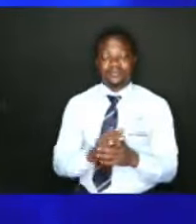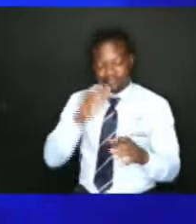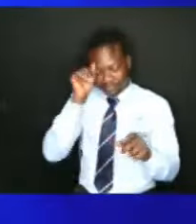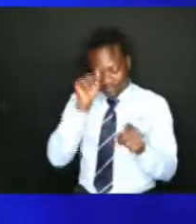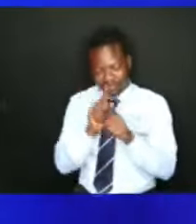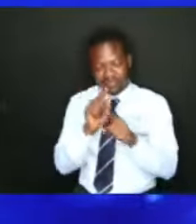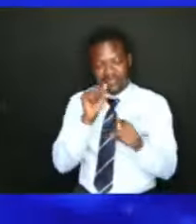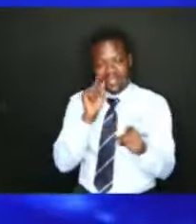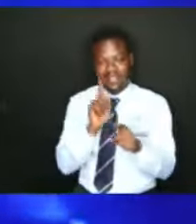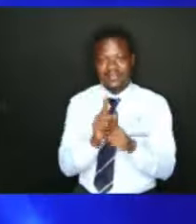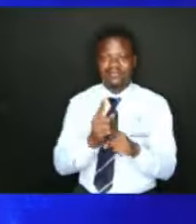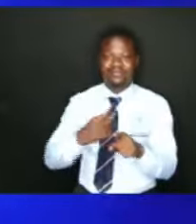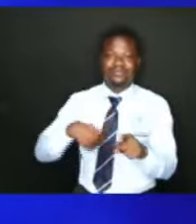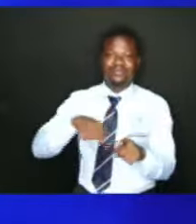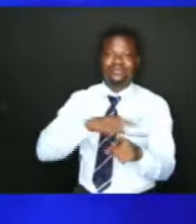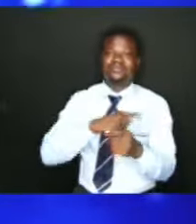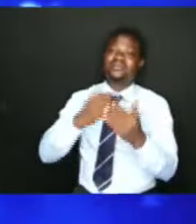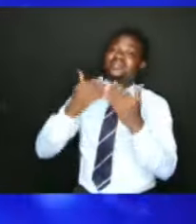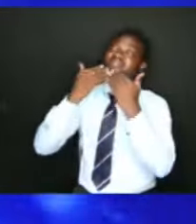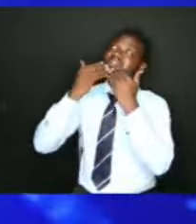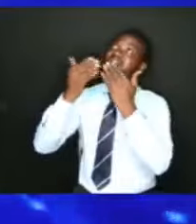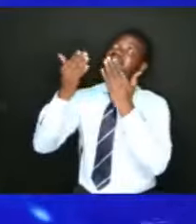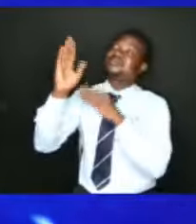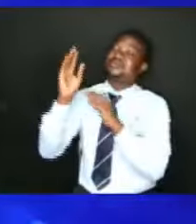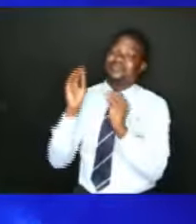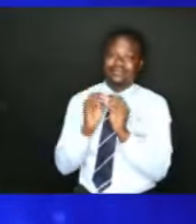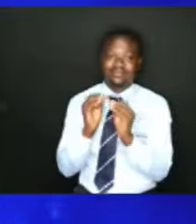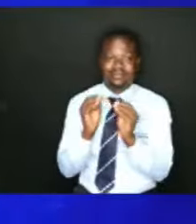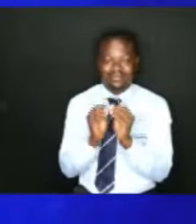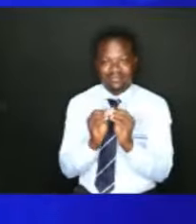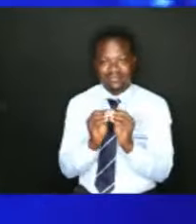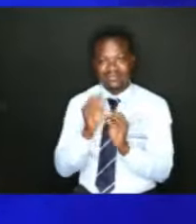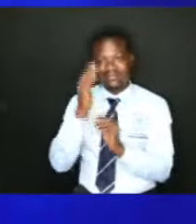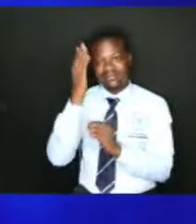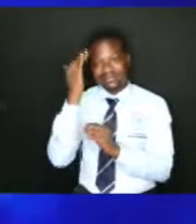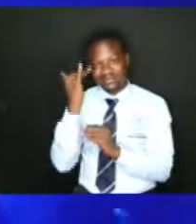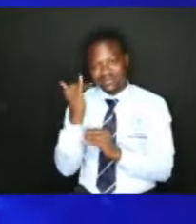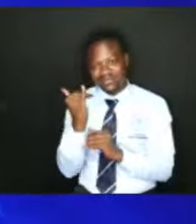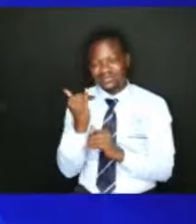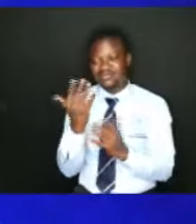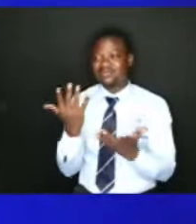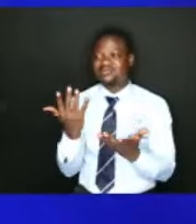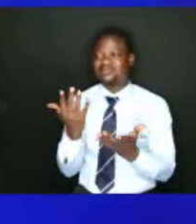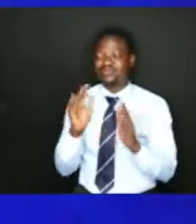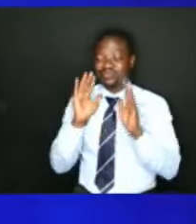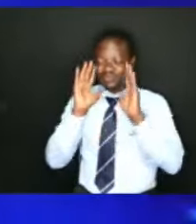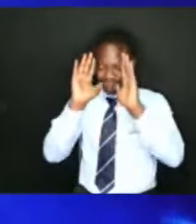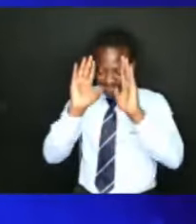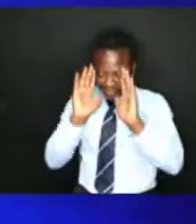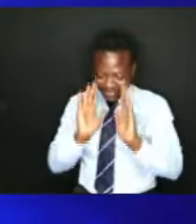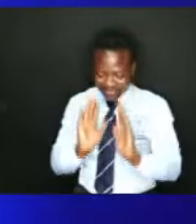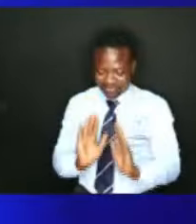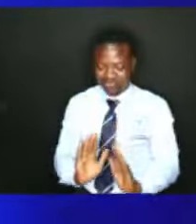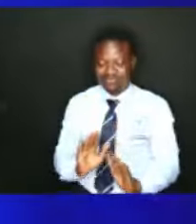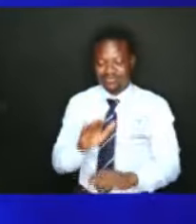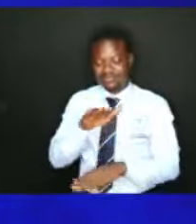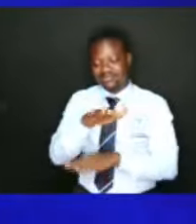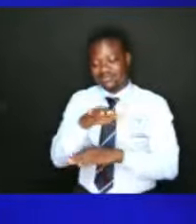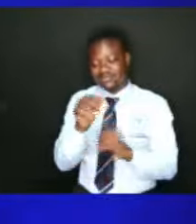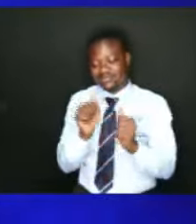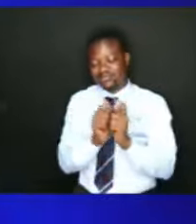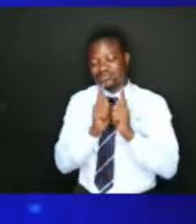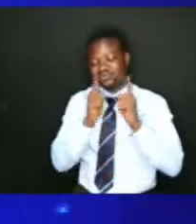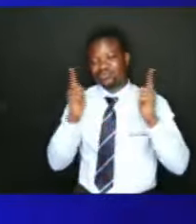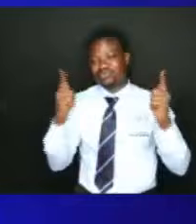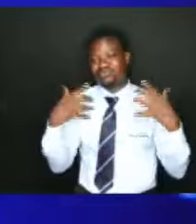Beloved, we are very grateful to God for another very night of great healing.